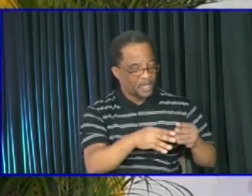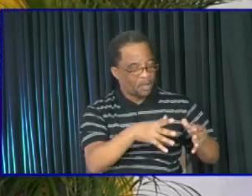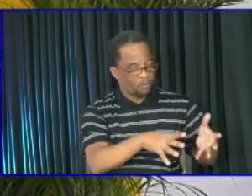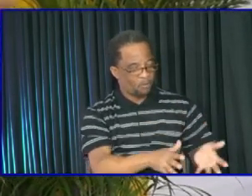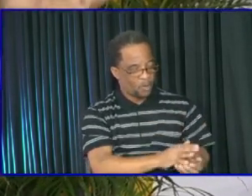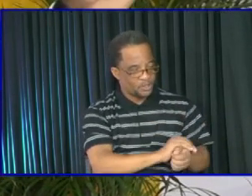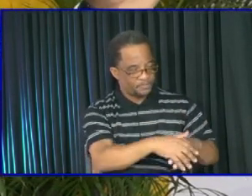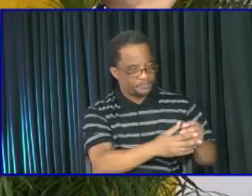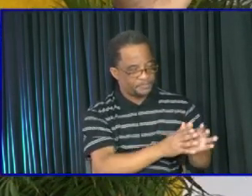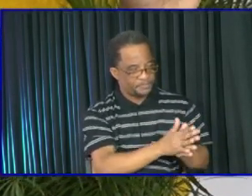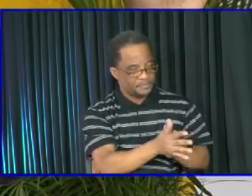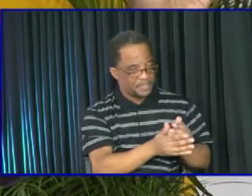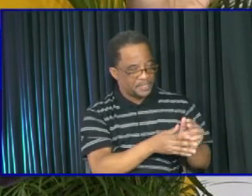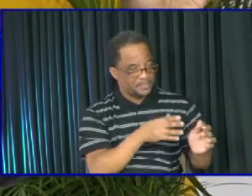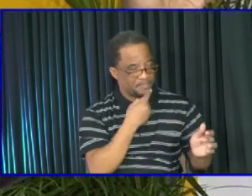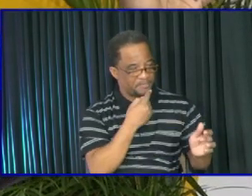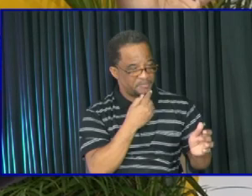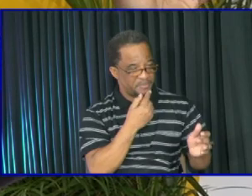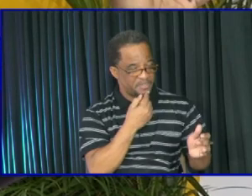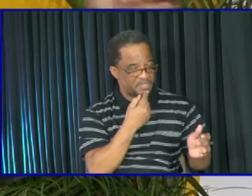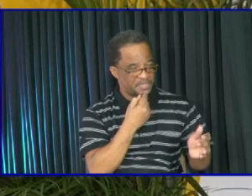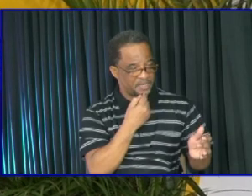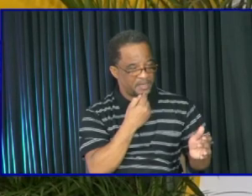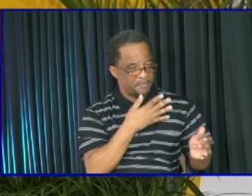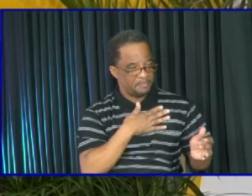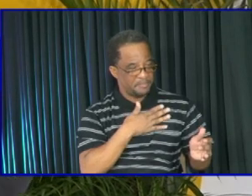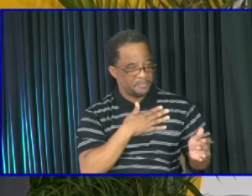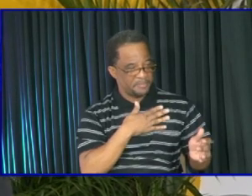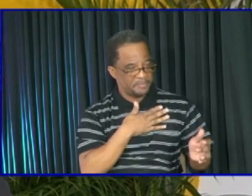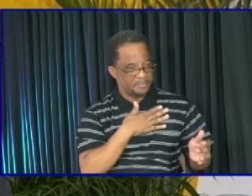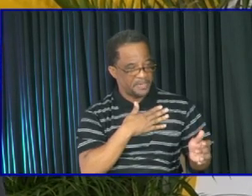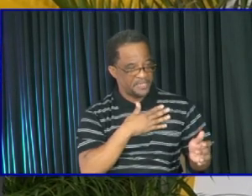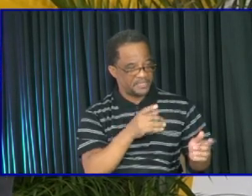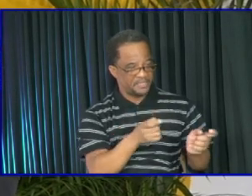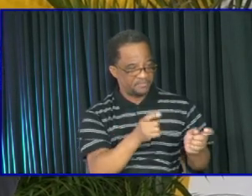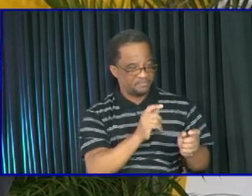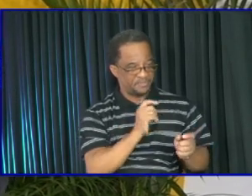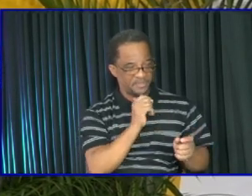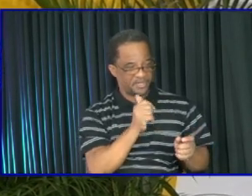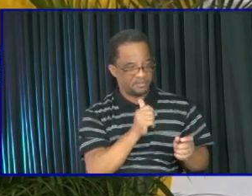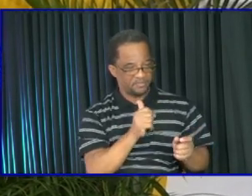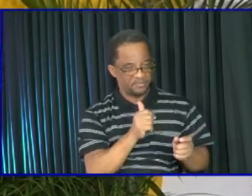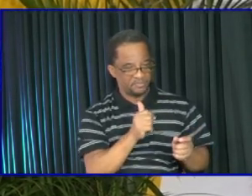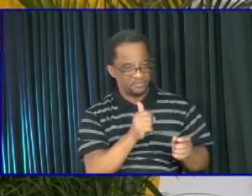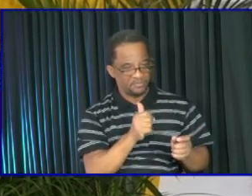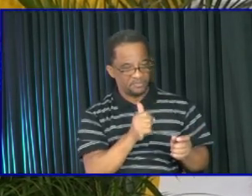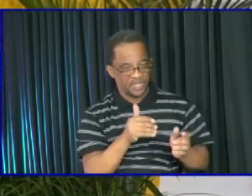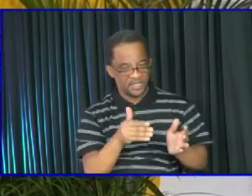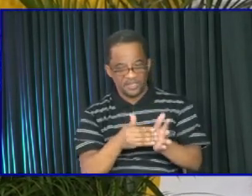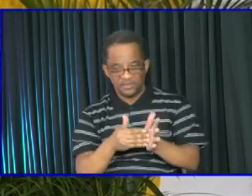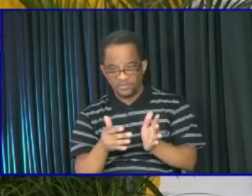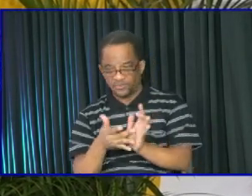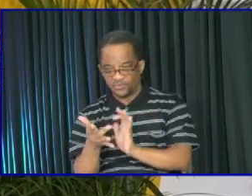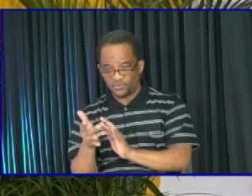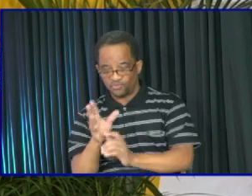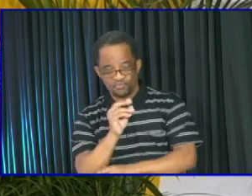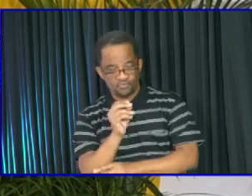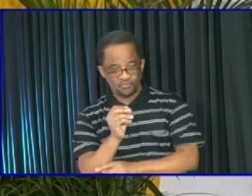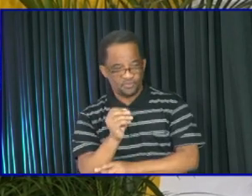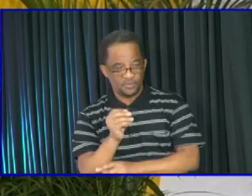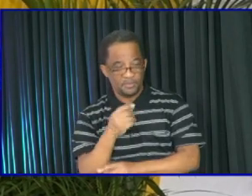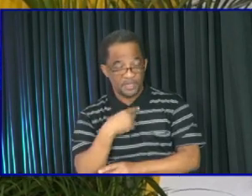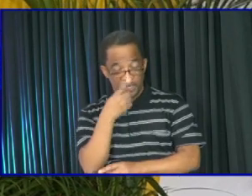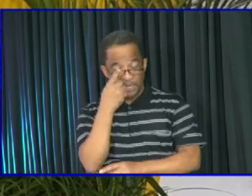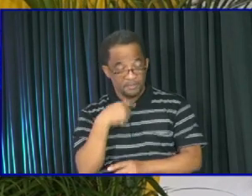leave this with your hands clean and not make a decision for Jesus. Tonight you can't wash your hands. Your hands